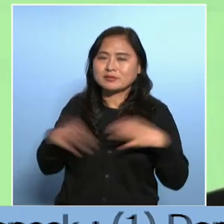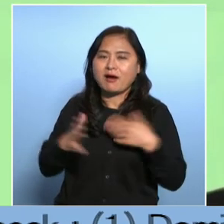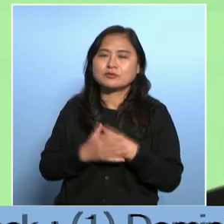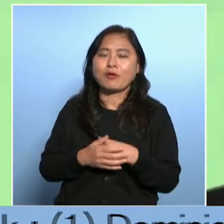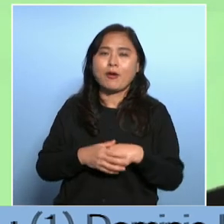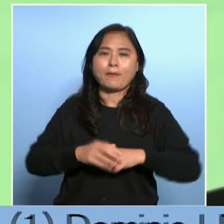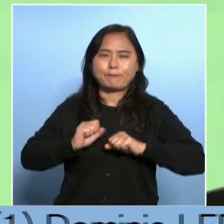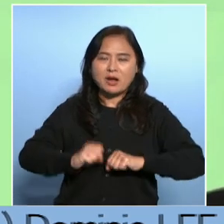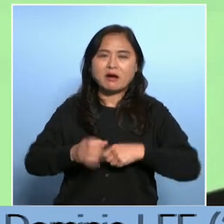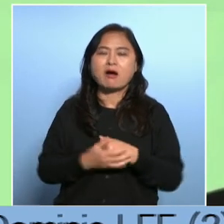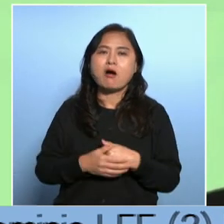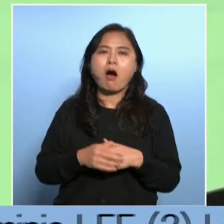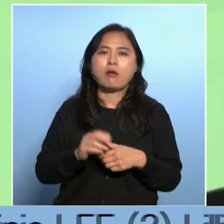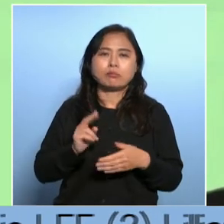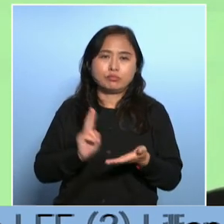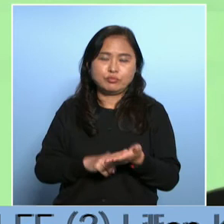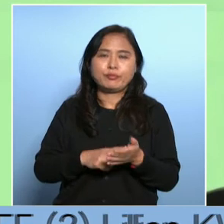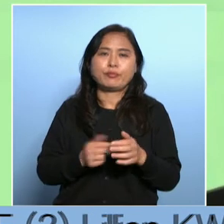So the central government is the